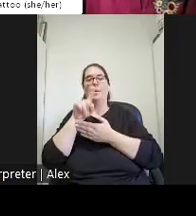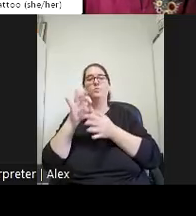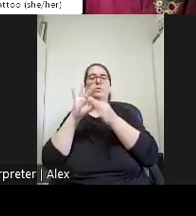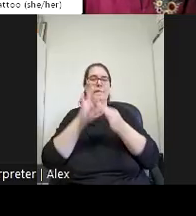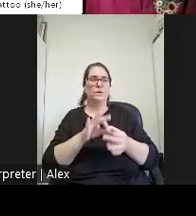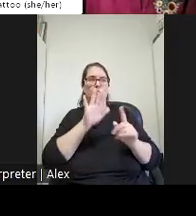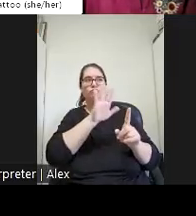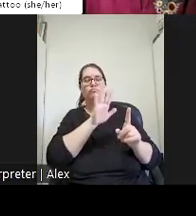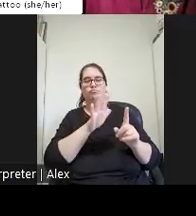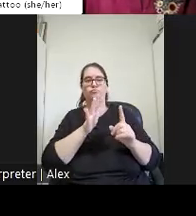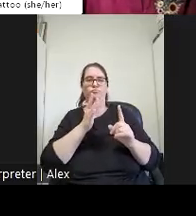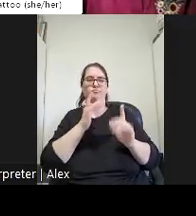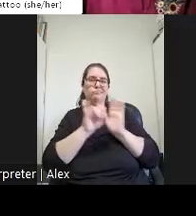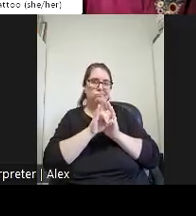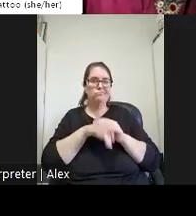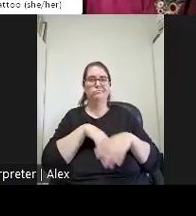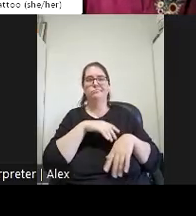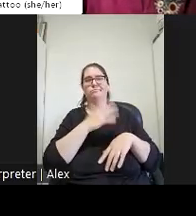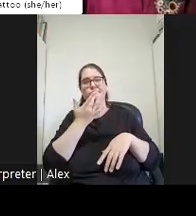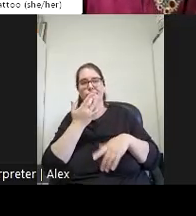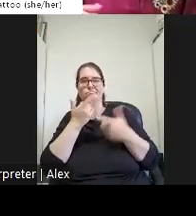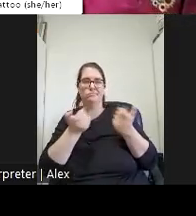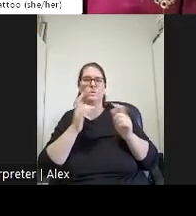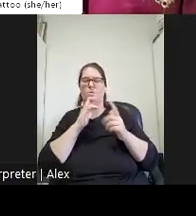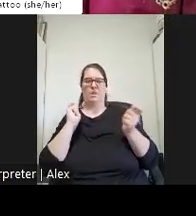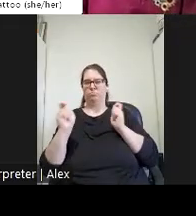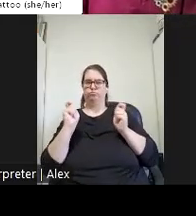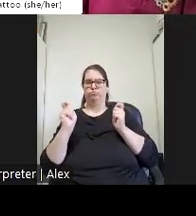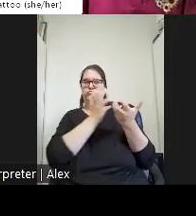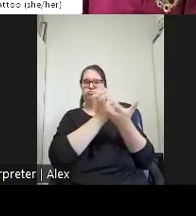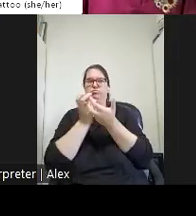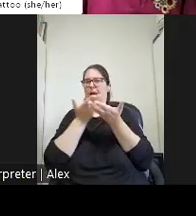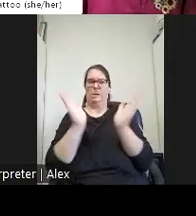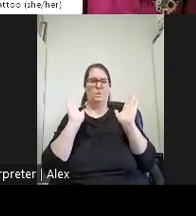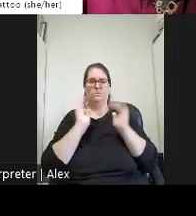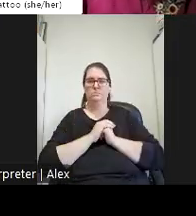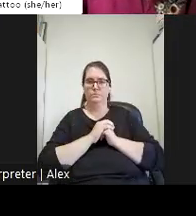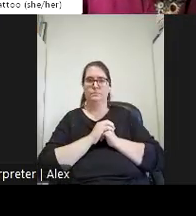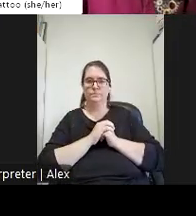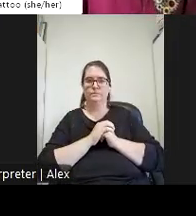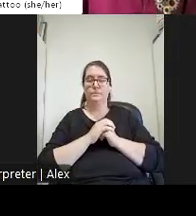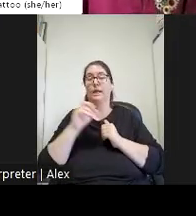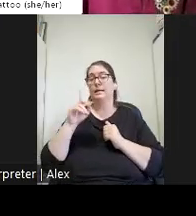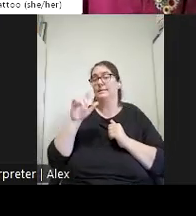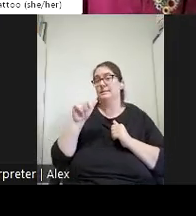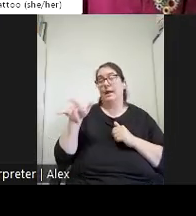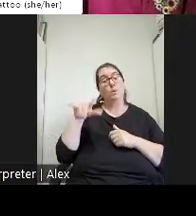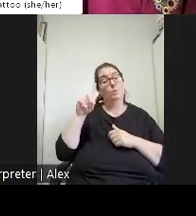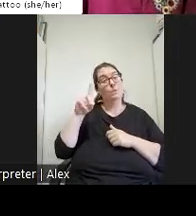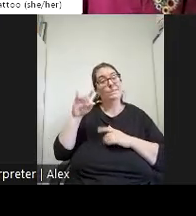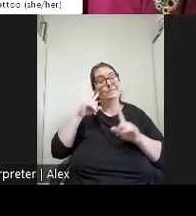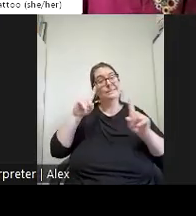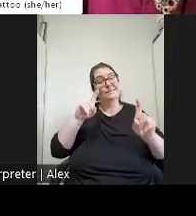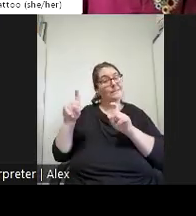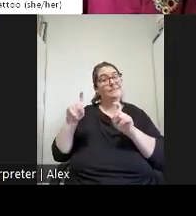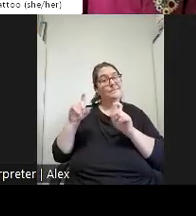as well. So it's really meant to be adaptable for anyone. And we tested it when in